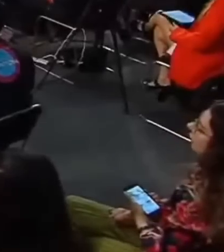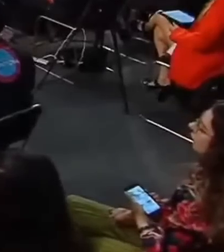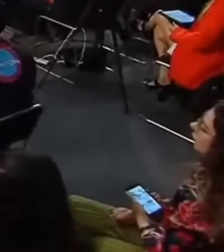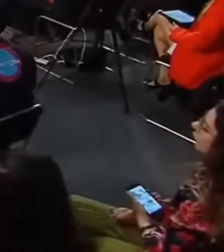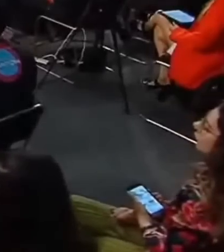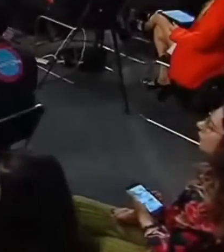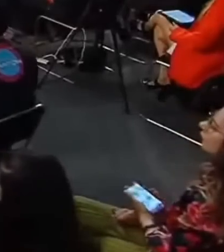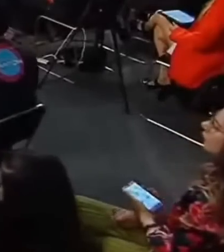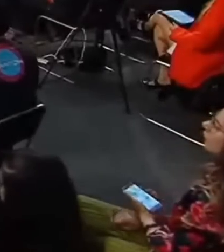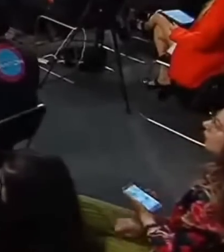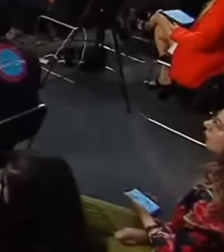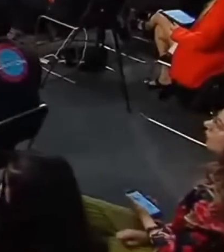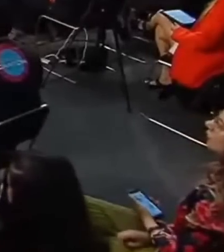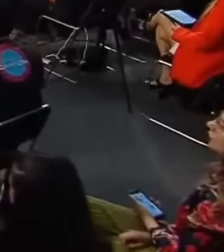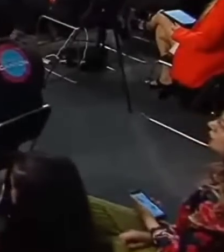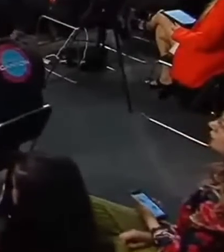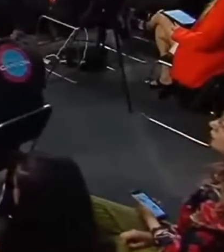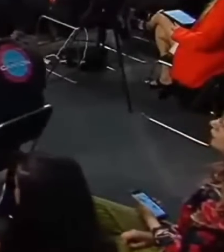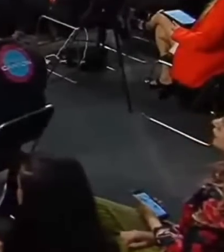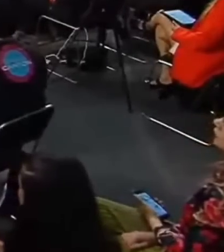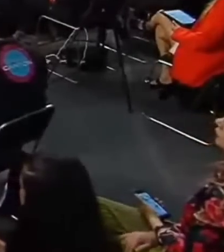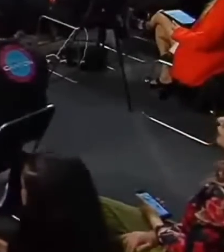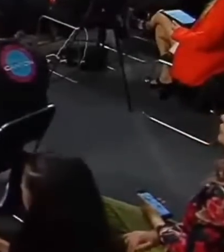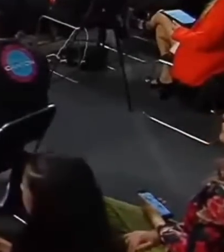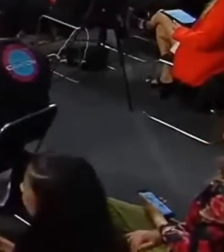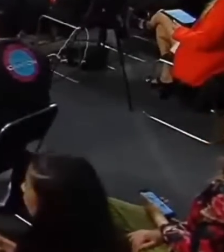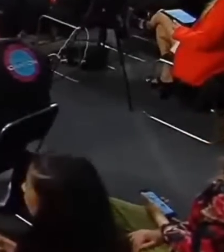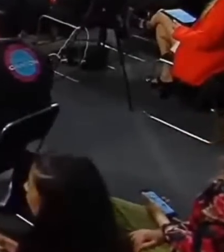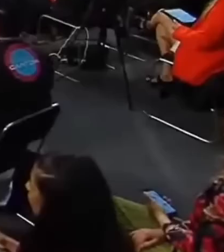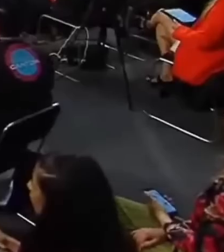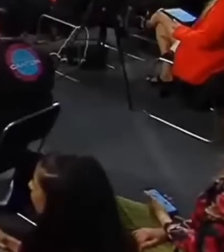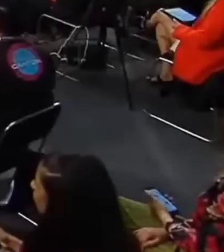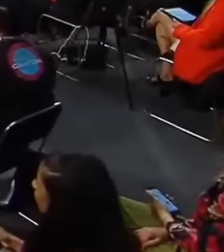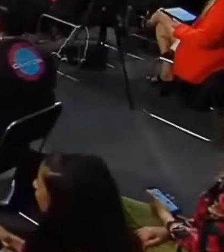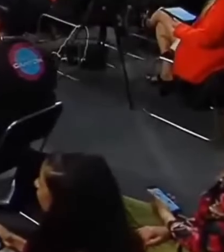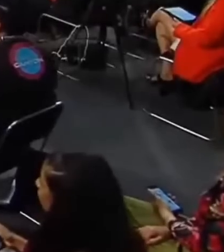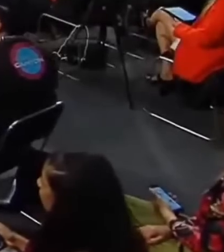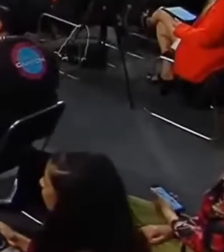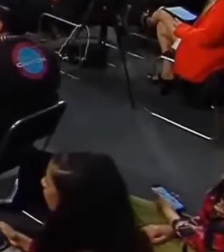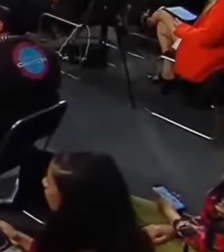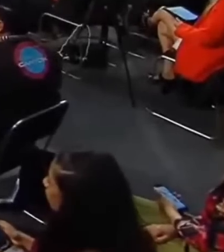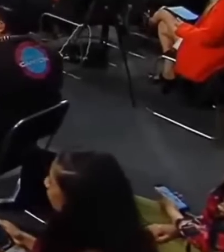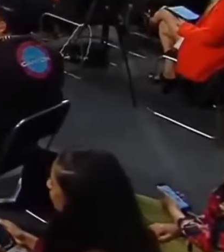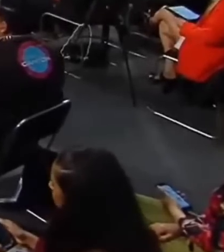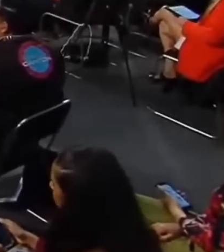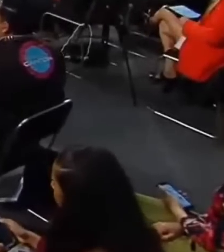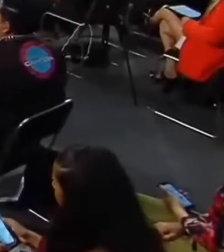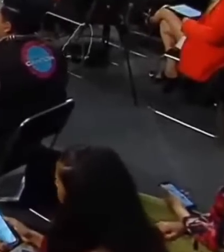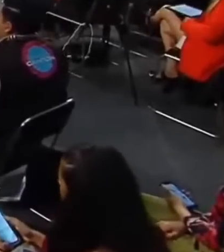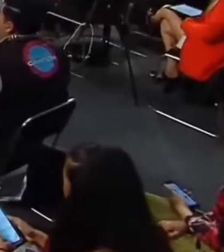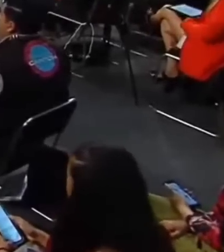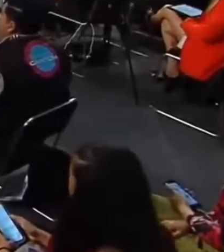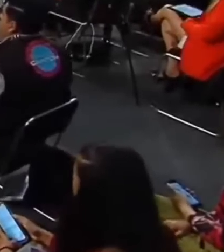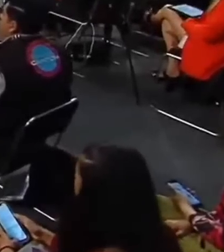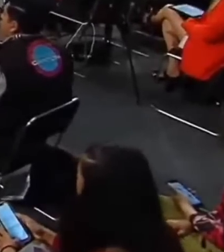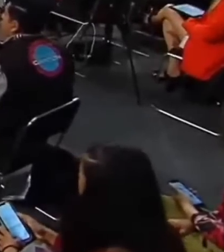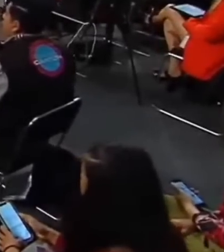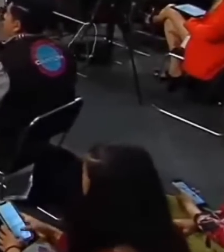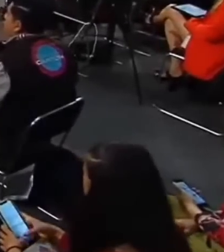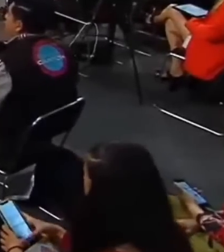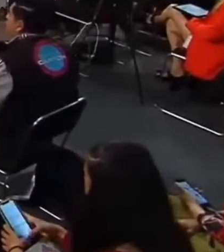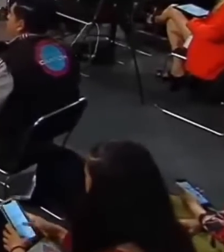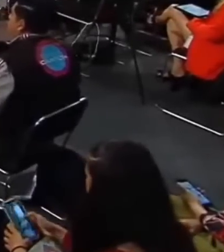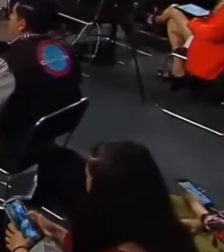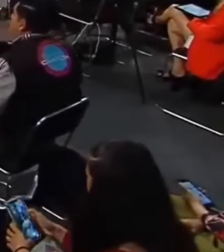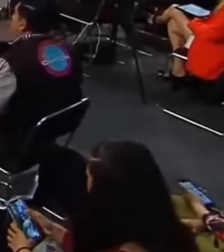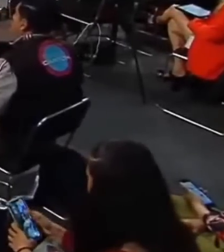I'm going to ask a question in English and then Zoe will translate. My name is Rania Kalik. I'm with Breakthrough News. As you mentioned, U.S. politicians